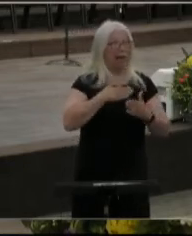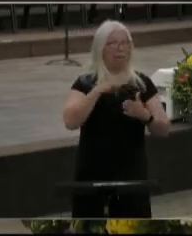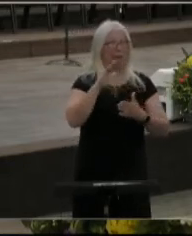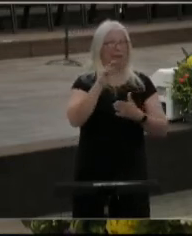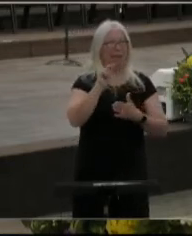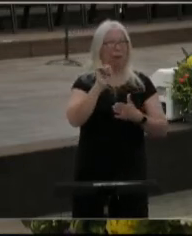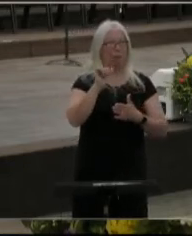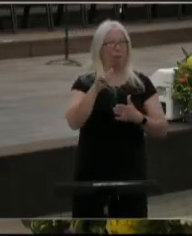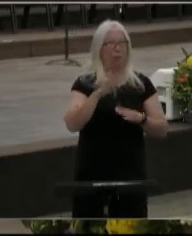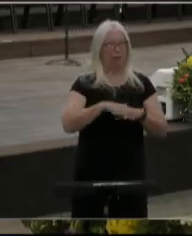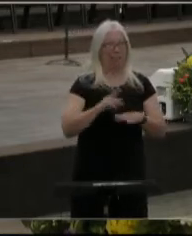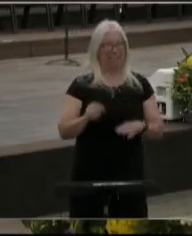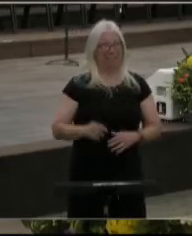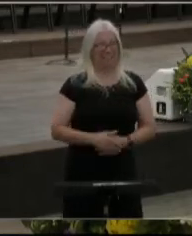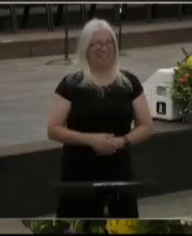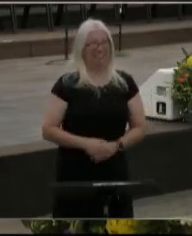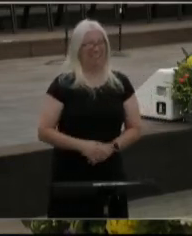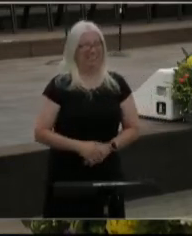on it.